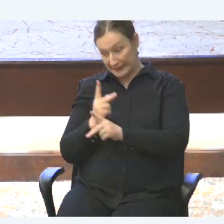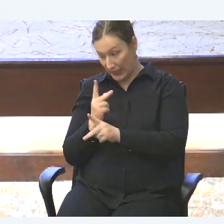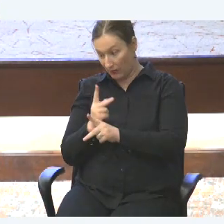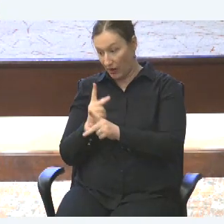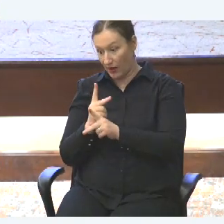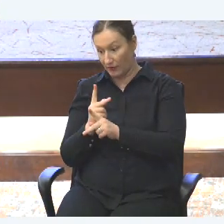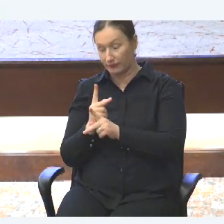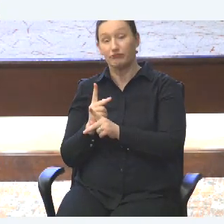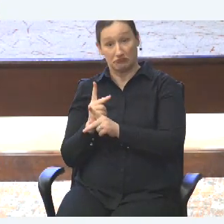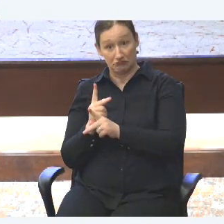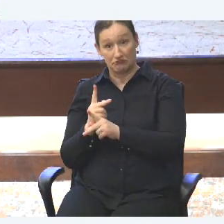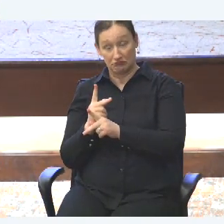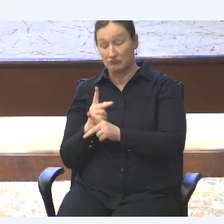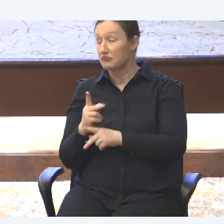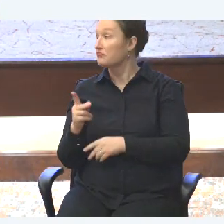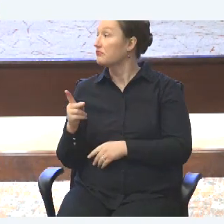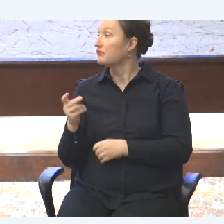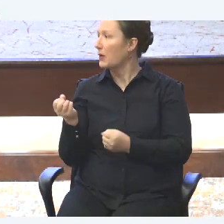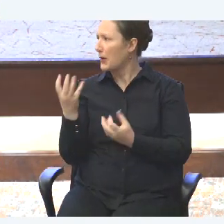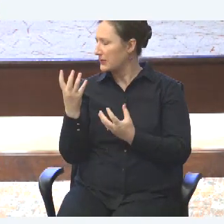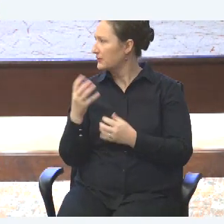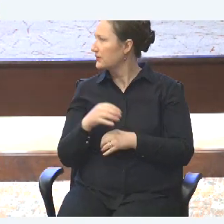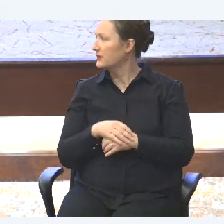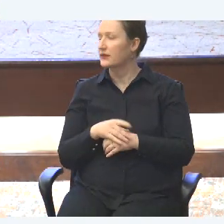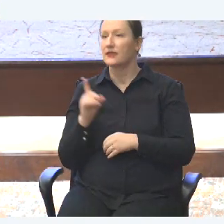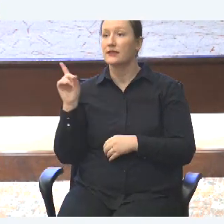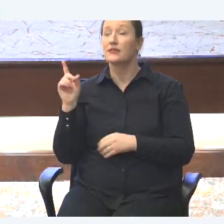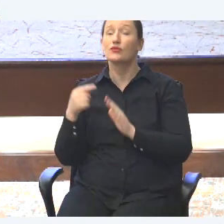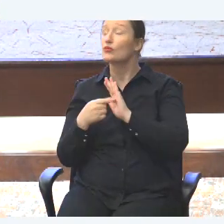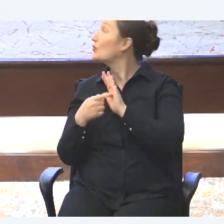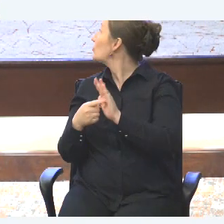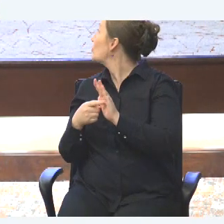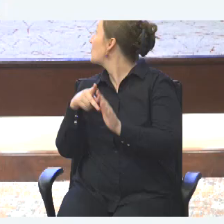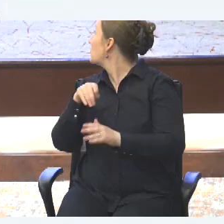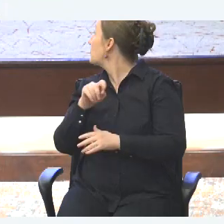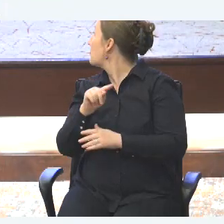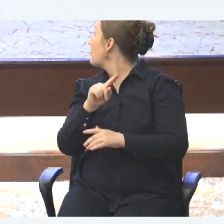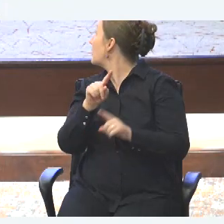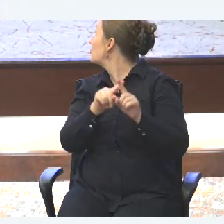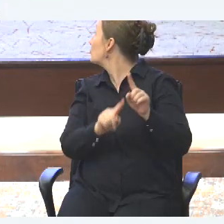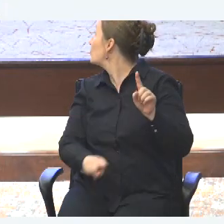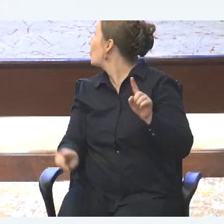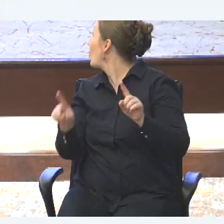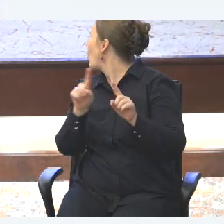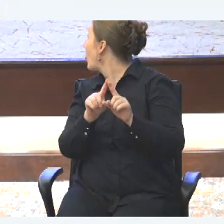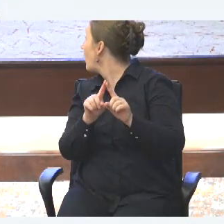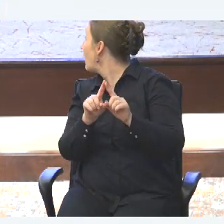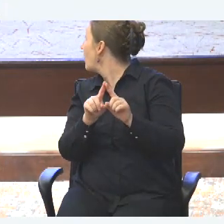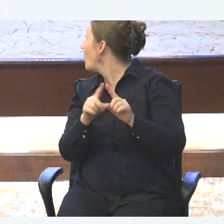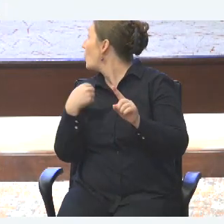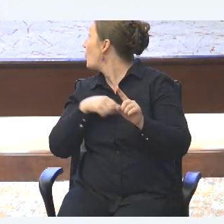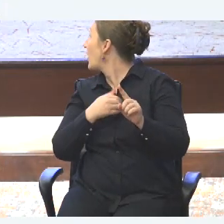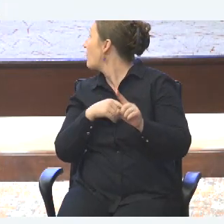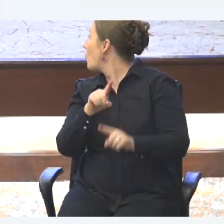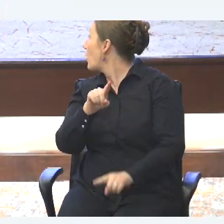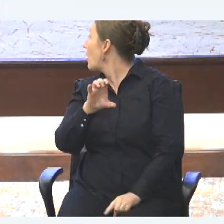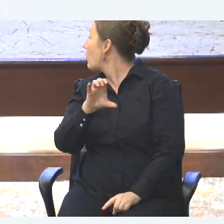the transition to Pet Circle, or the date we transitioned to Pet Circle. 189 is our